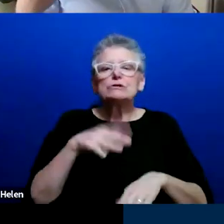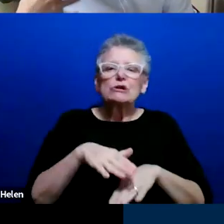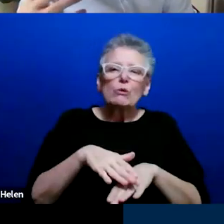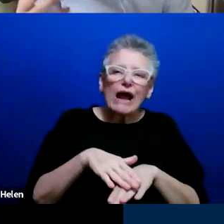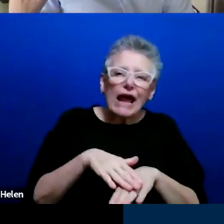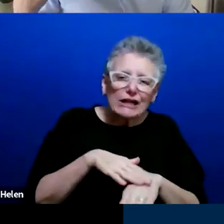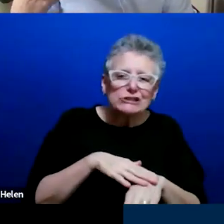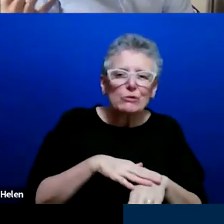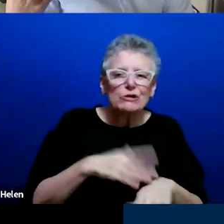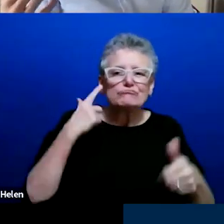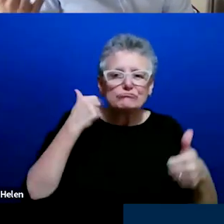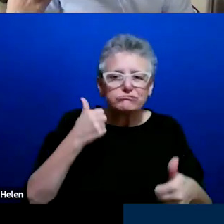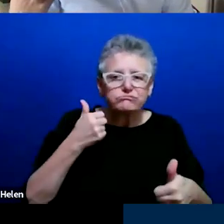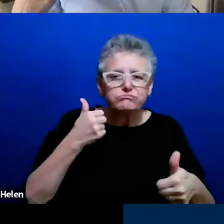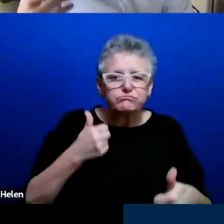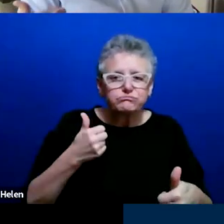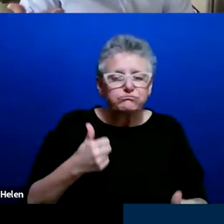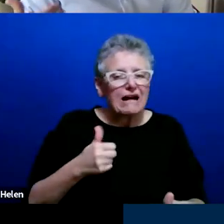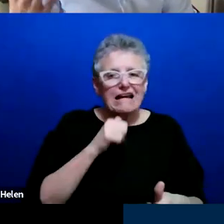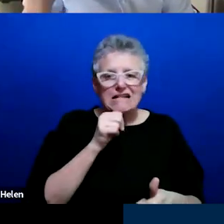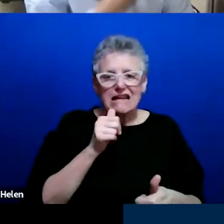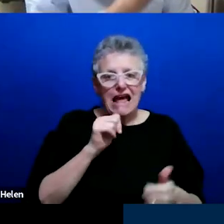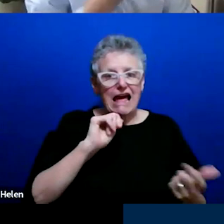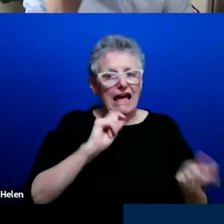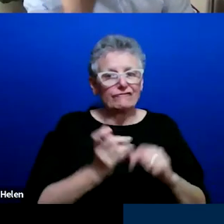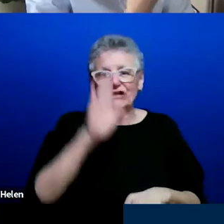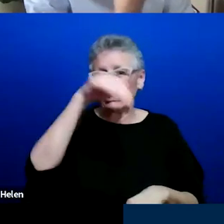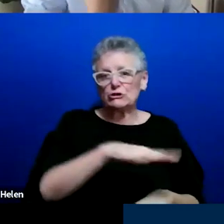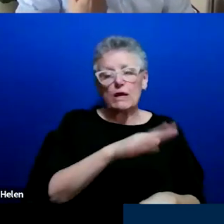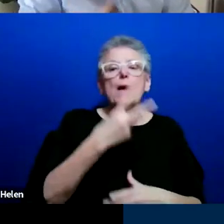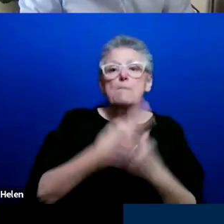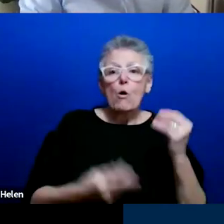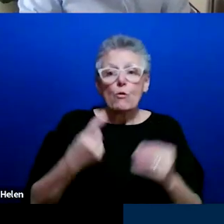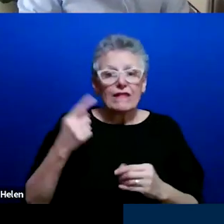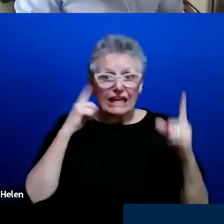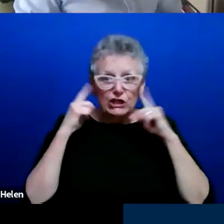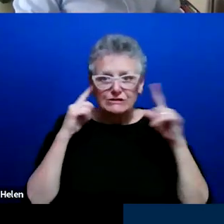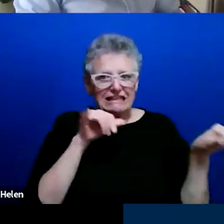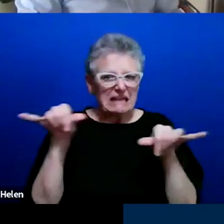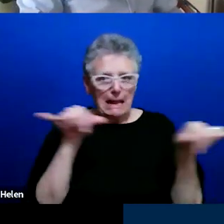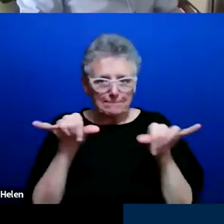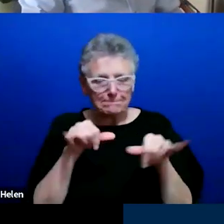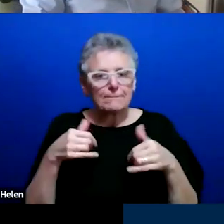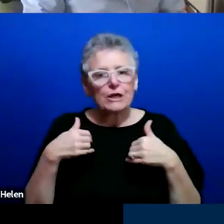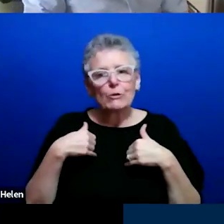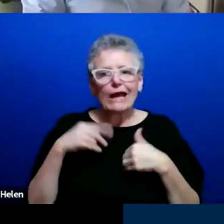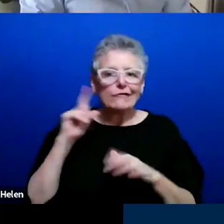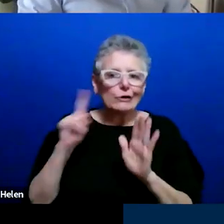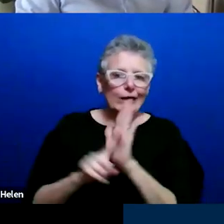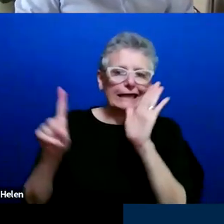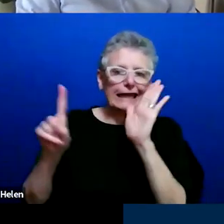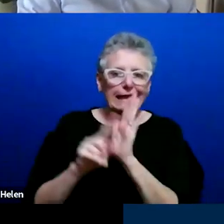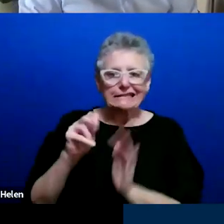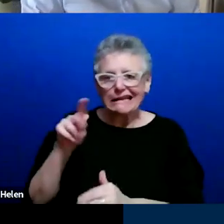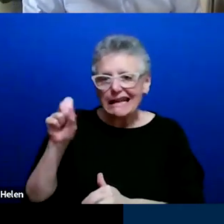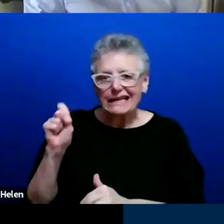gradual, progressive, non-fluctuating hearing loss. It's the same in both ears. You have tinnitus